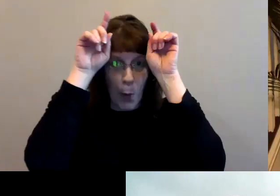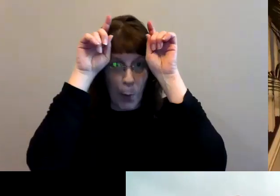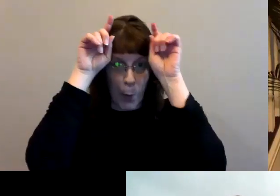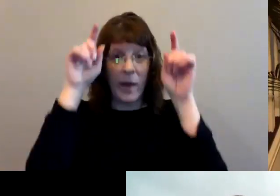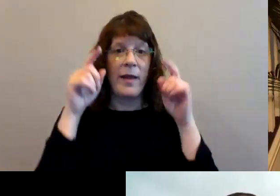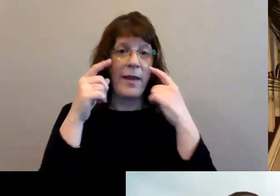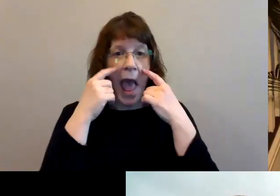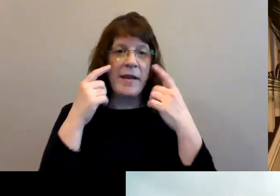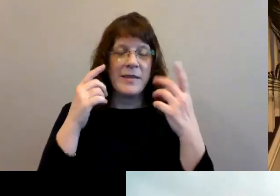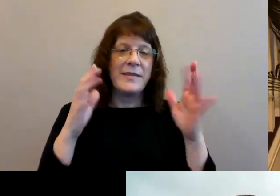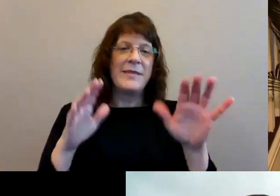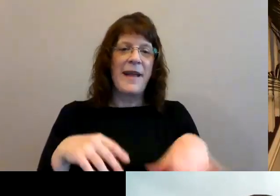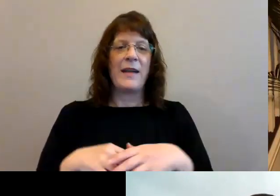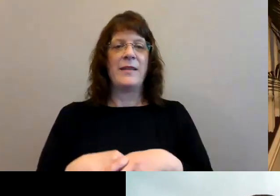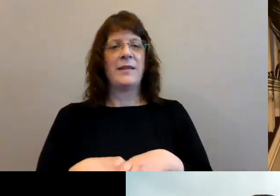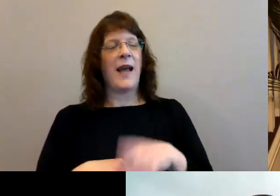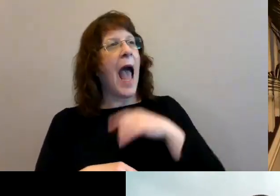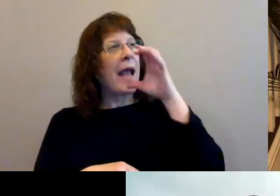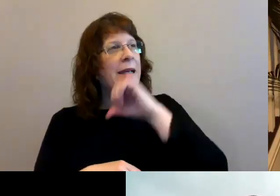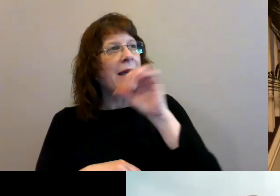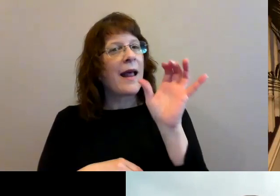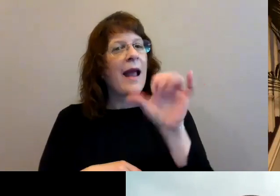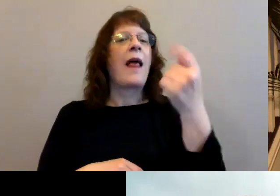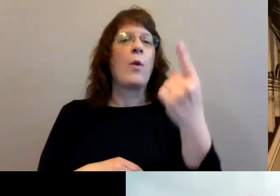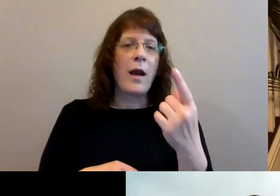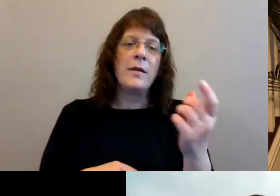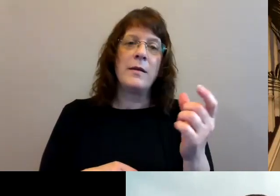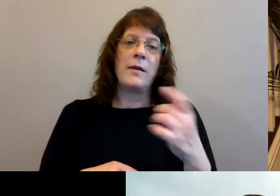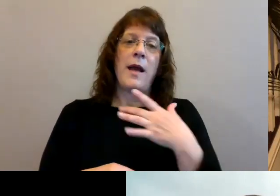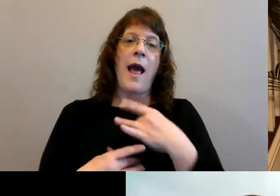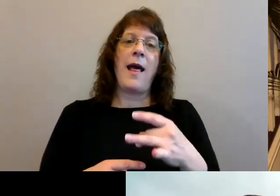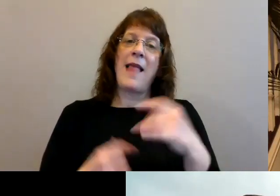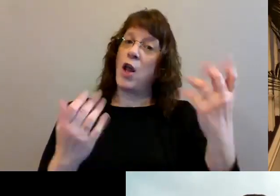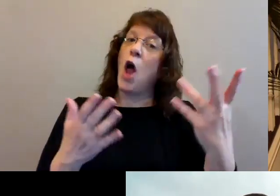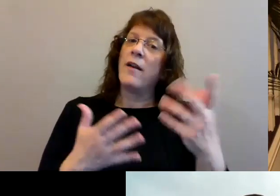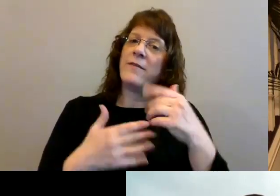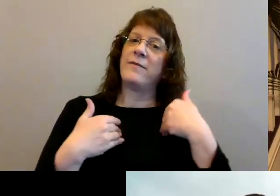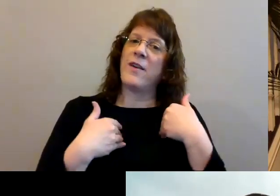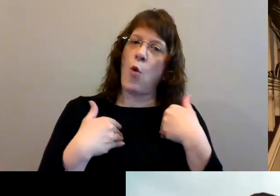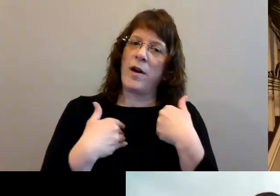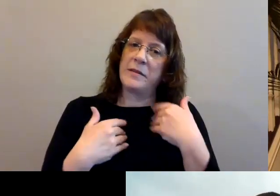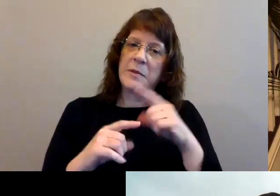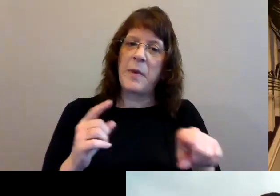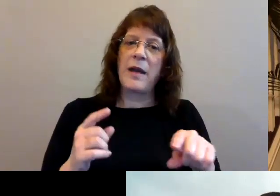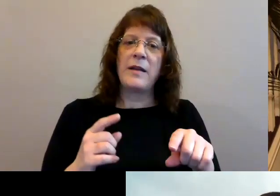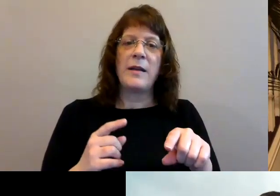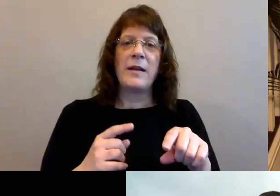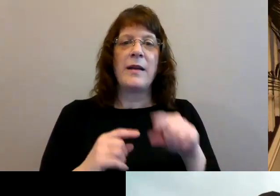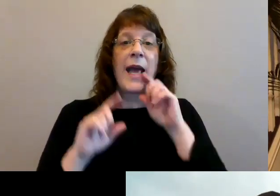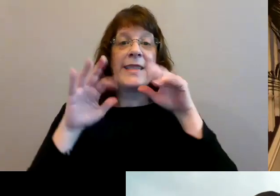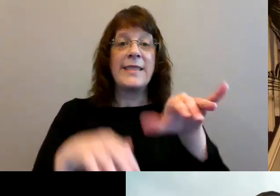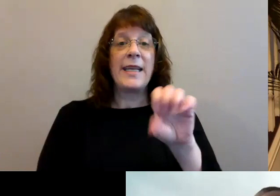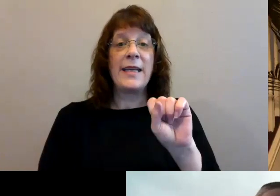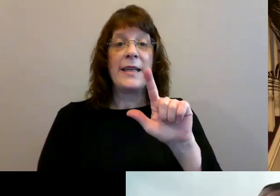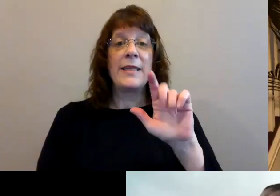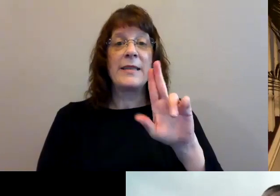snails are cute. Although I guess like another one, like I guess like I like a lot of organisms, but like the sea slugs are also super